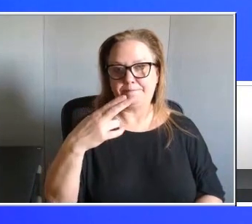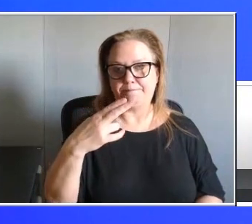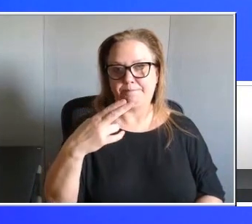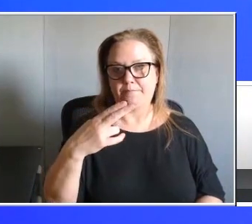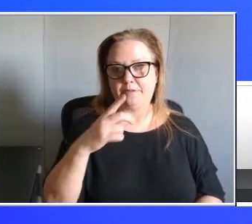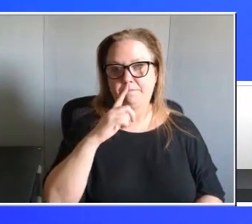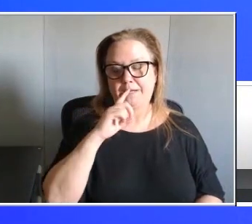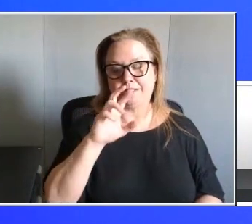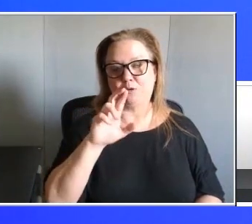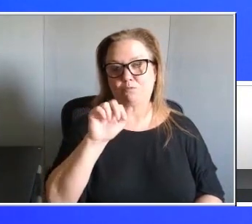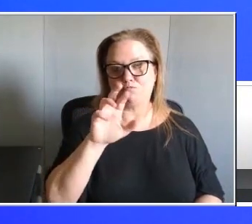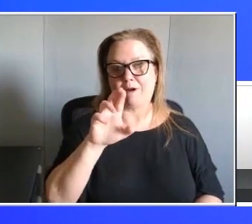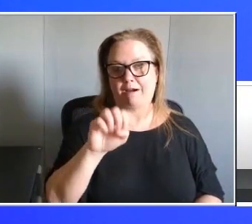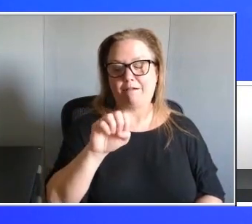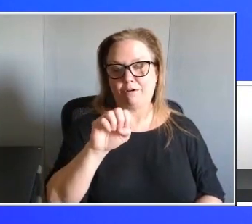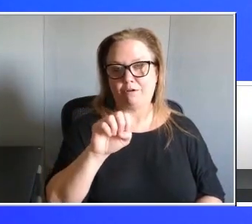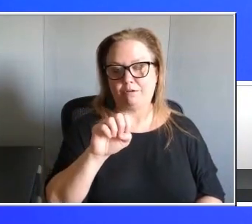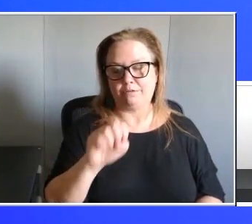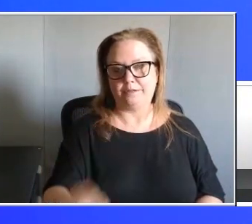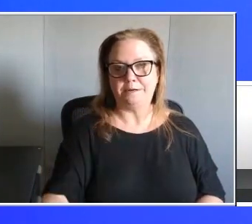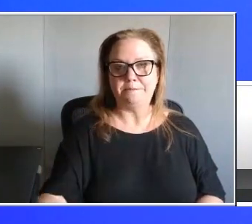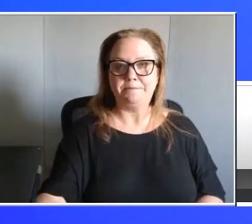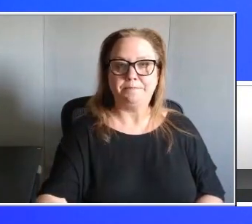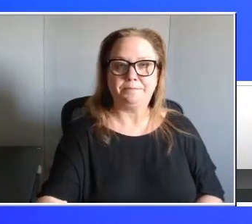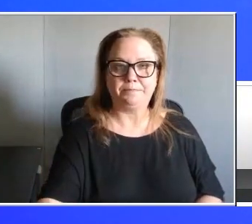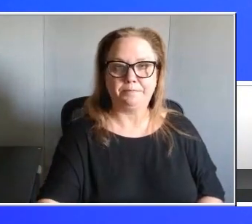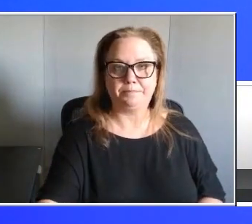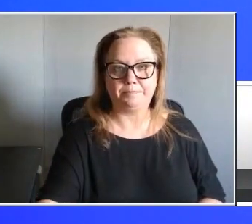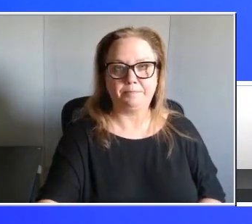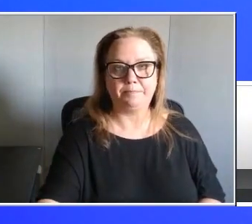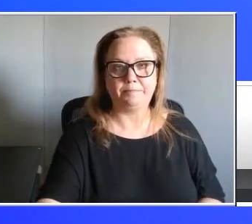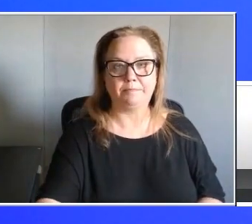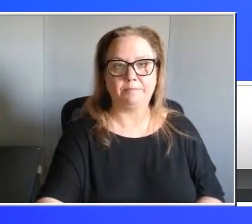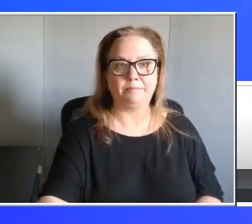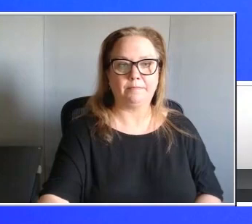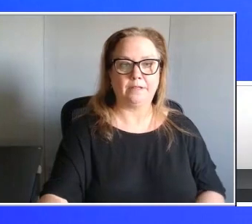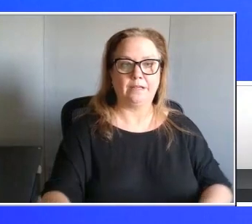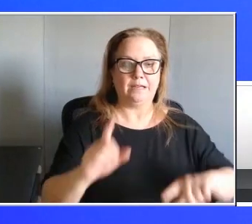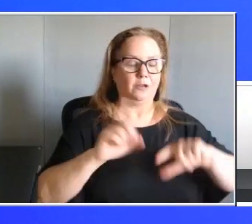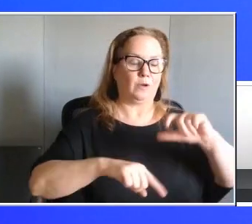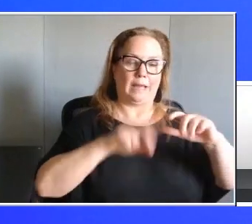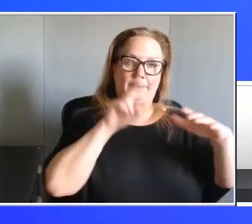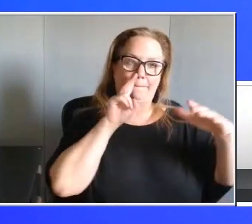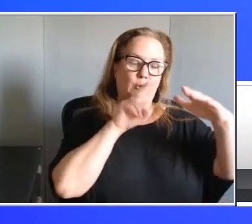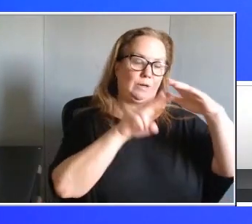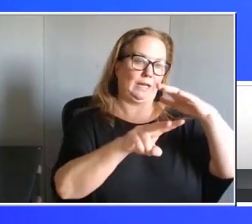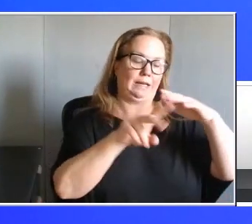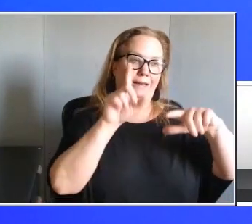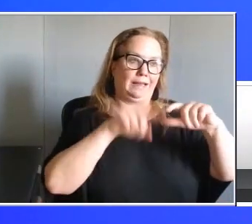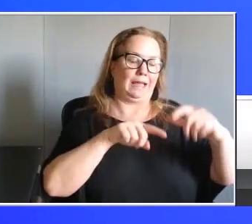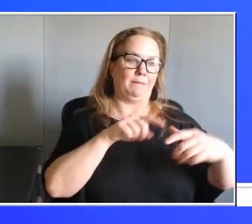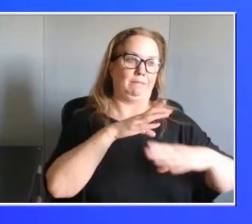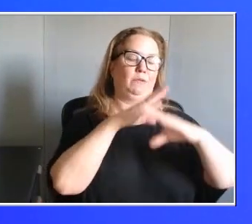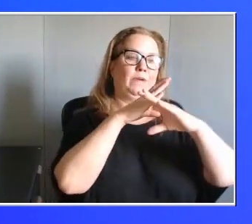rare event to begin with, which is great. It's unpredictable, it's unpreventable when it does happen, unfortunately.